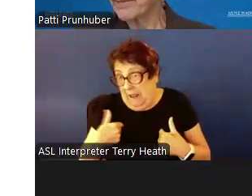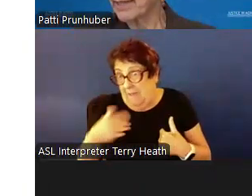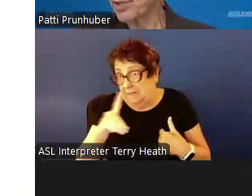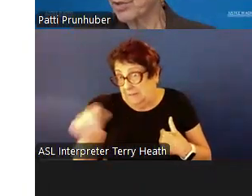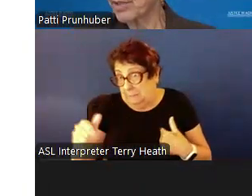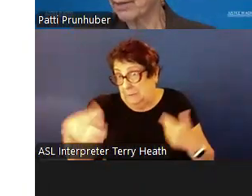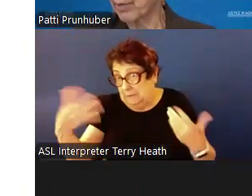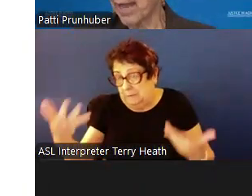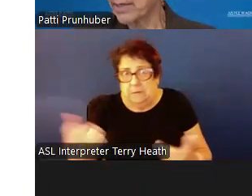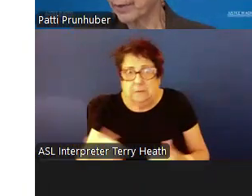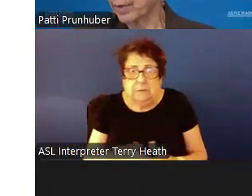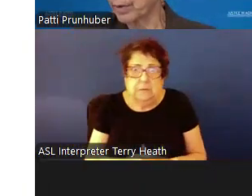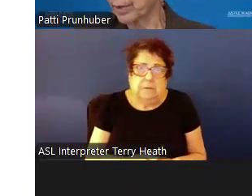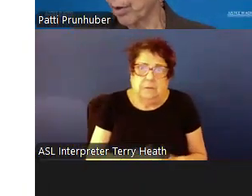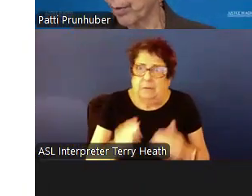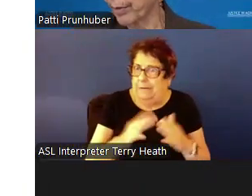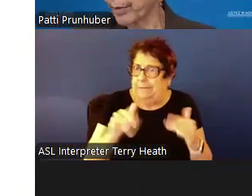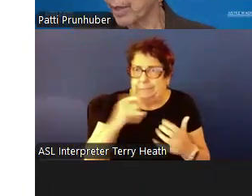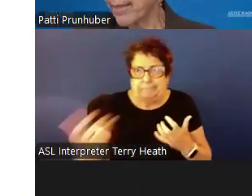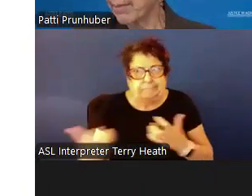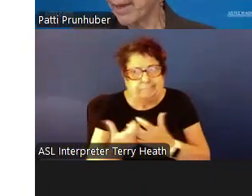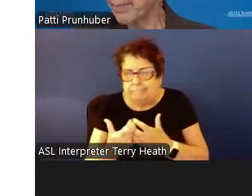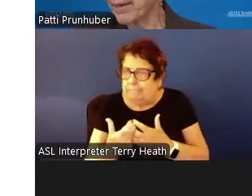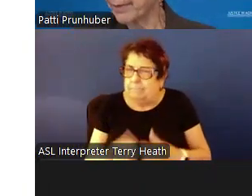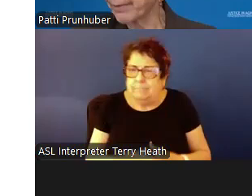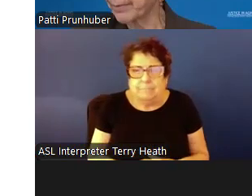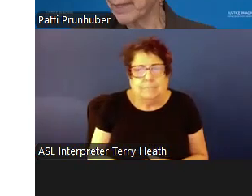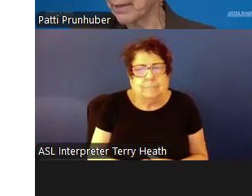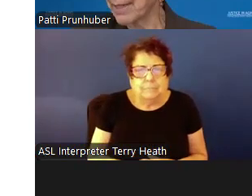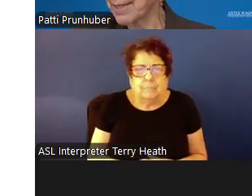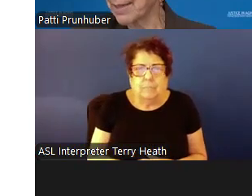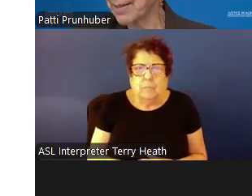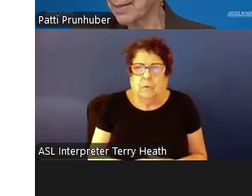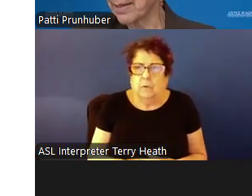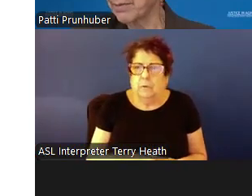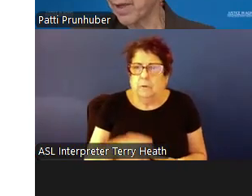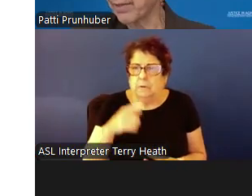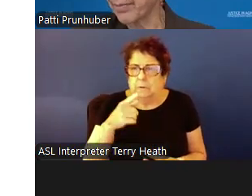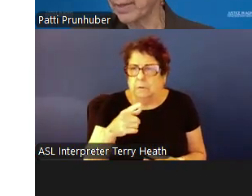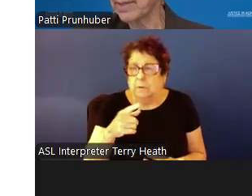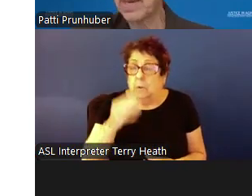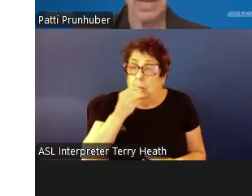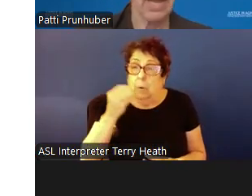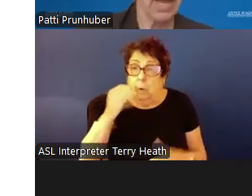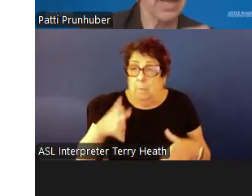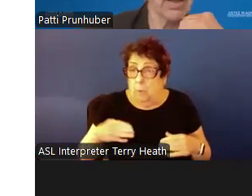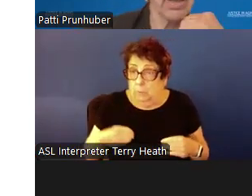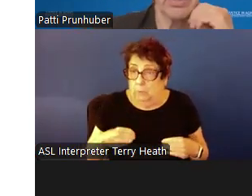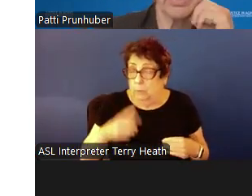looking at the issues that arise for older homeowners that might benefit from legal assistance involvement,